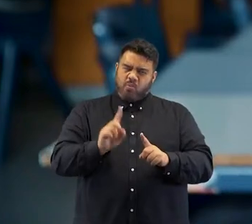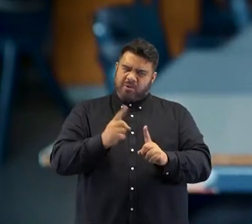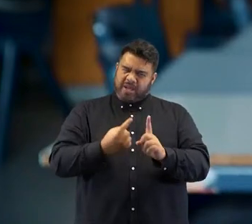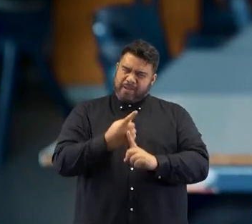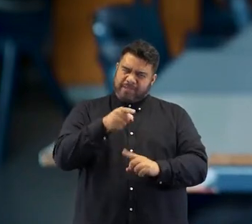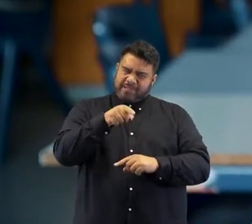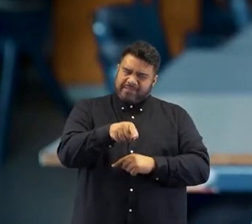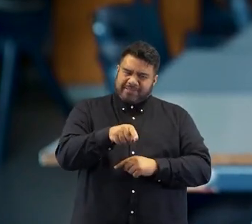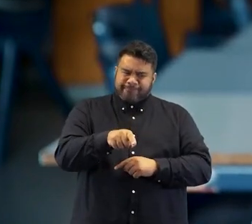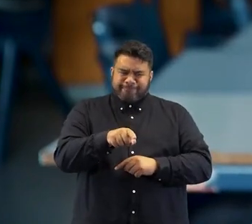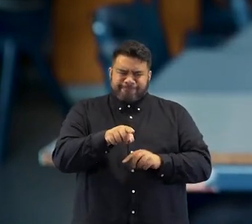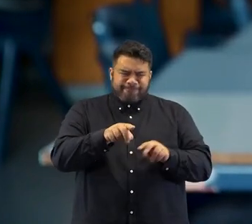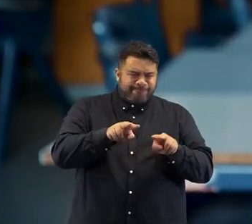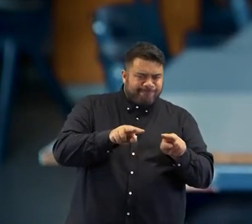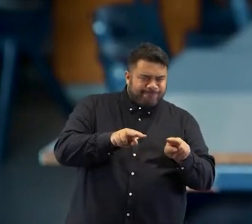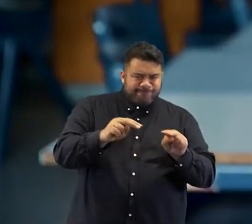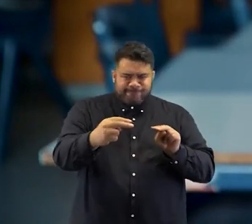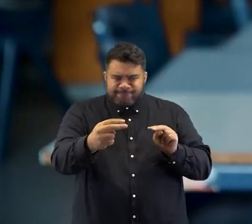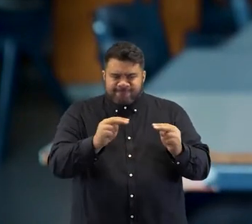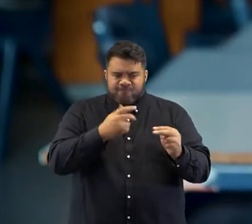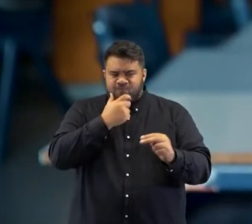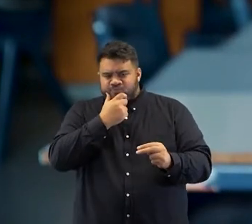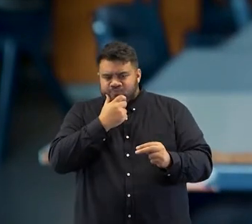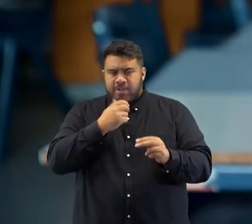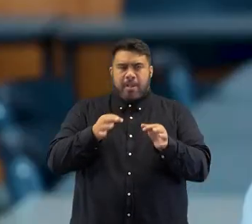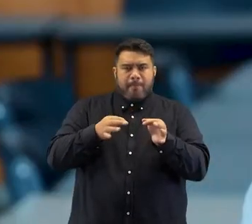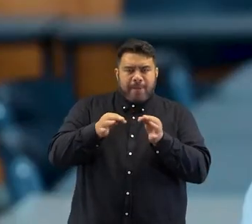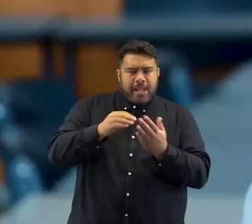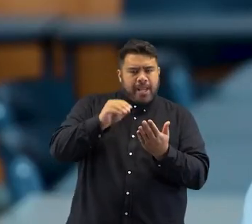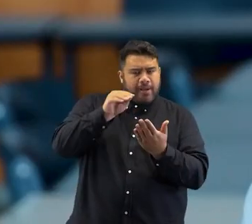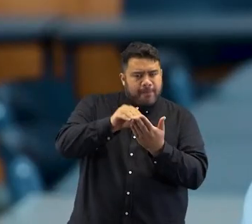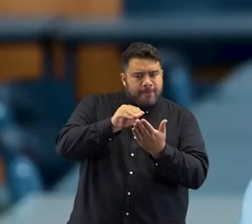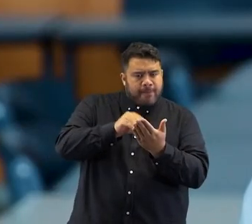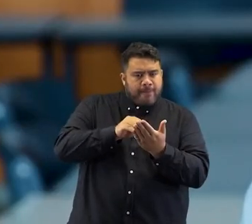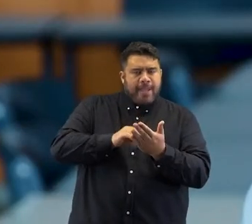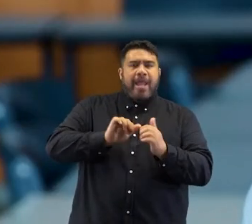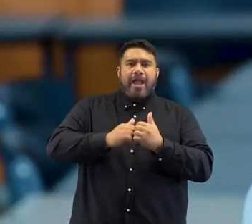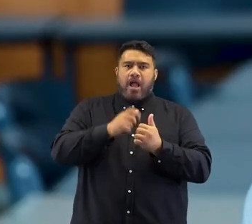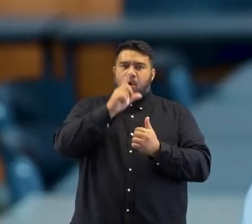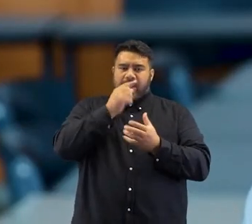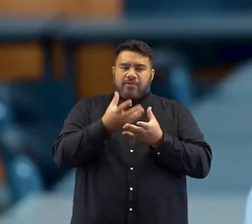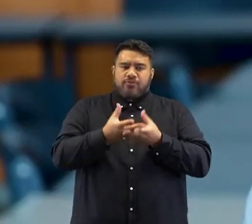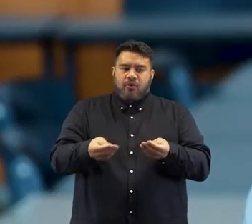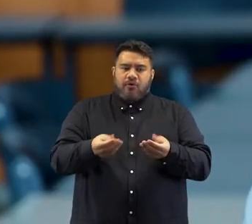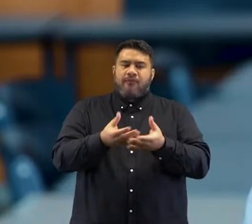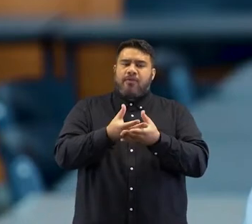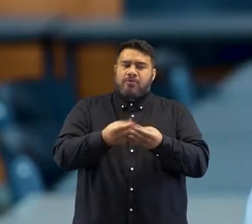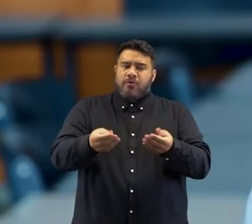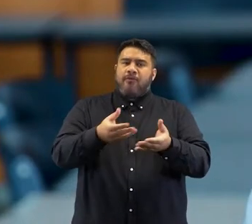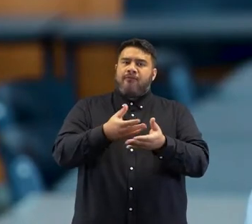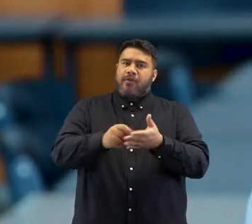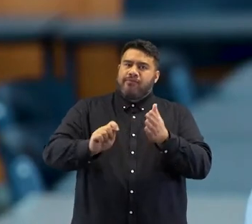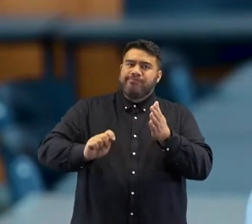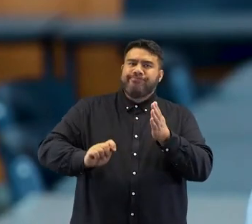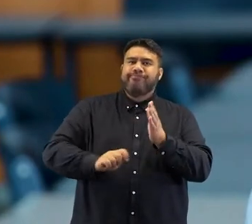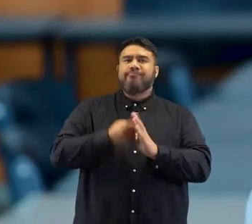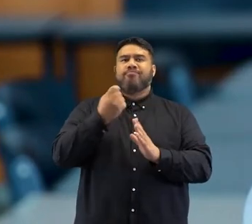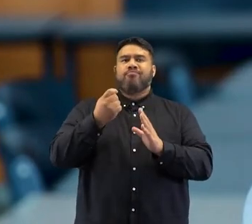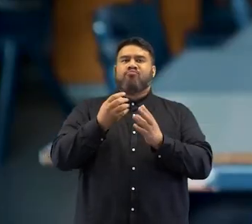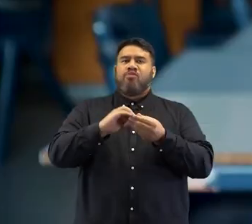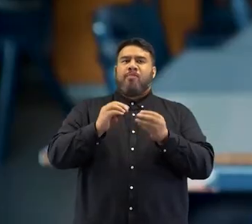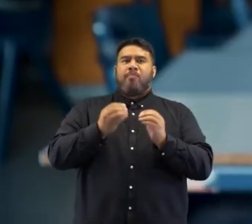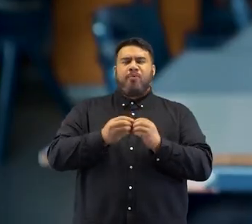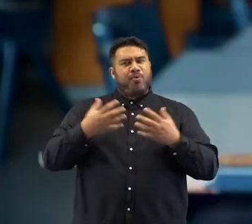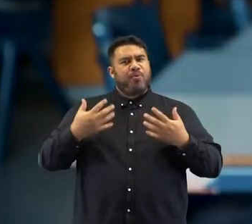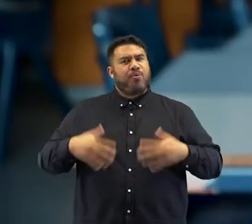him, he's sort of been able to take a step back, look at the problem and the future parts of the problem that are going to come through, and then he's been able